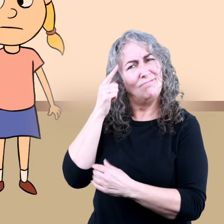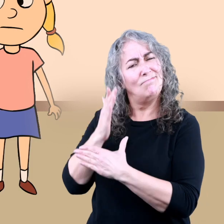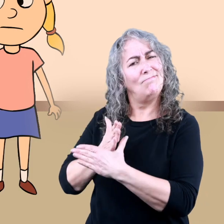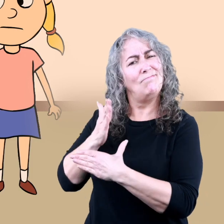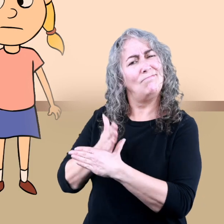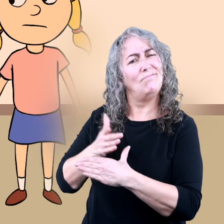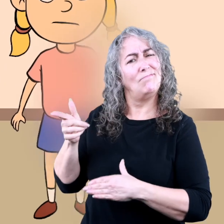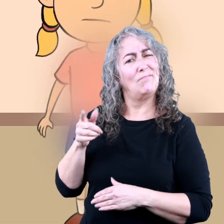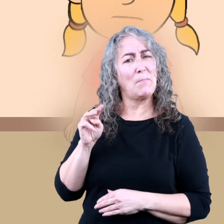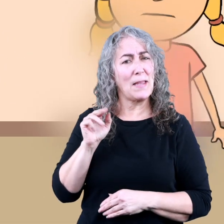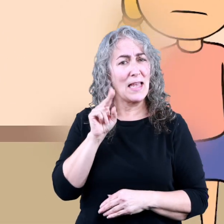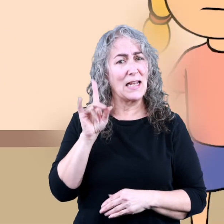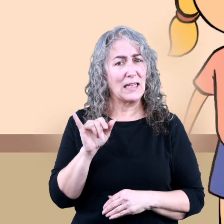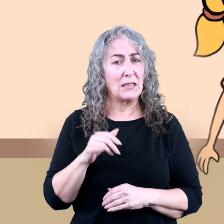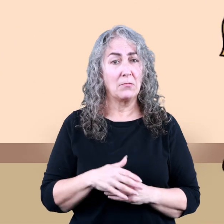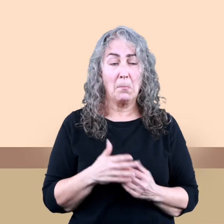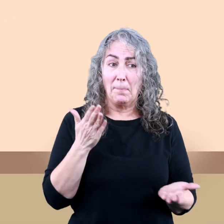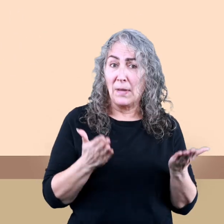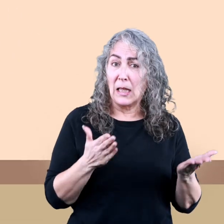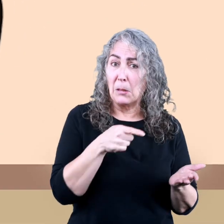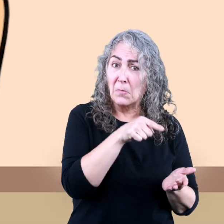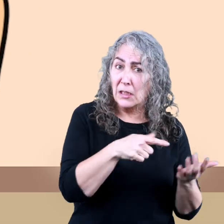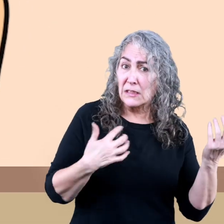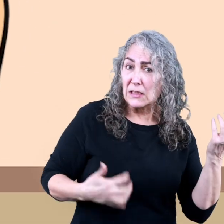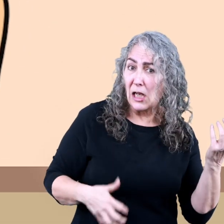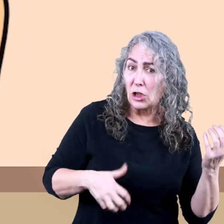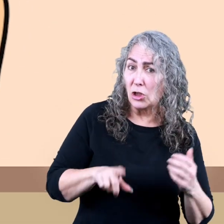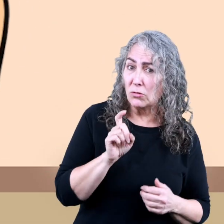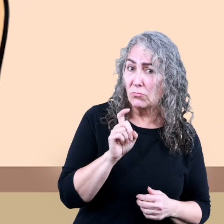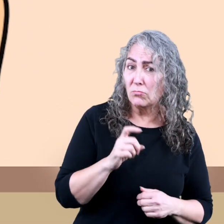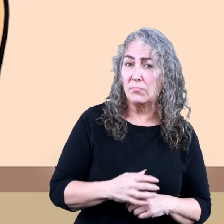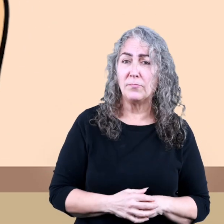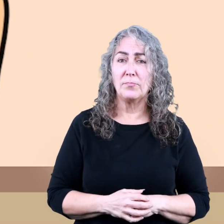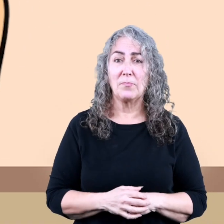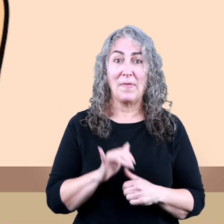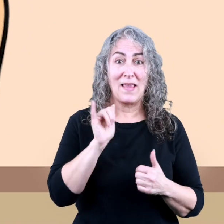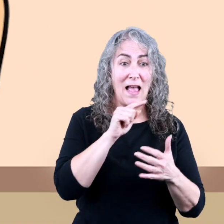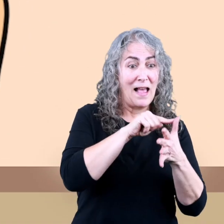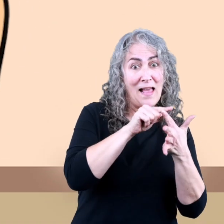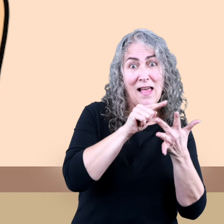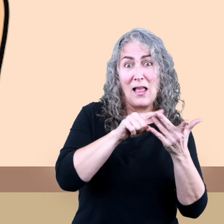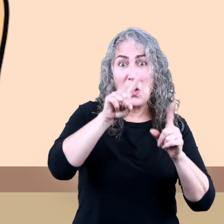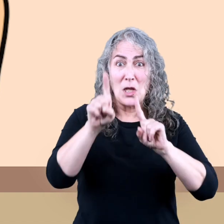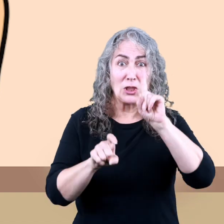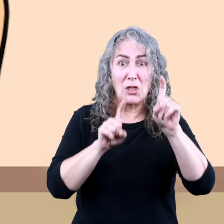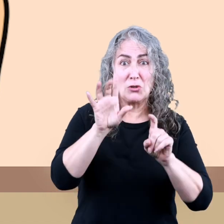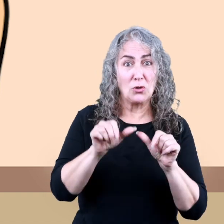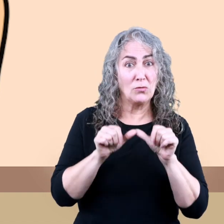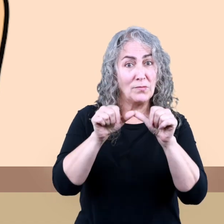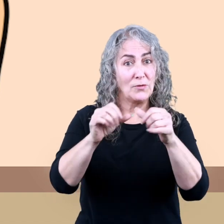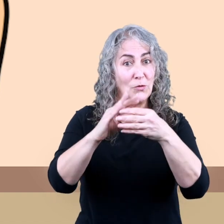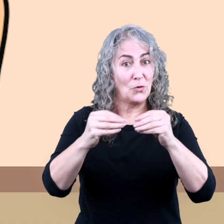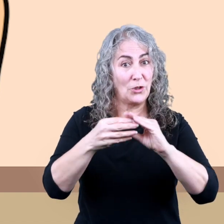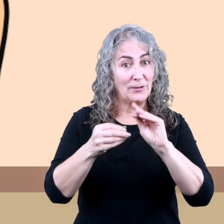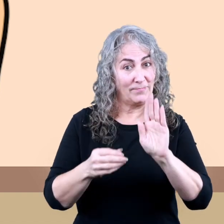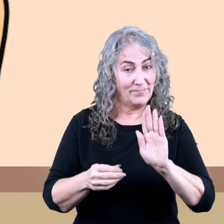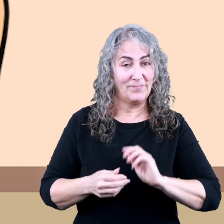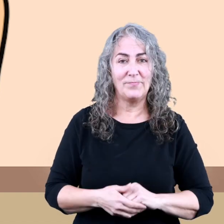bothering Mandy, and it might have to do with the guitar? Think about these questions as we continue the